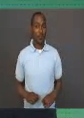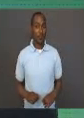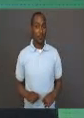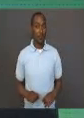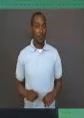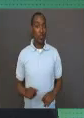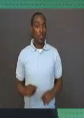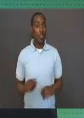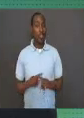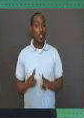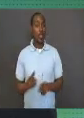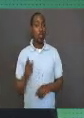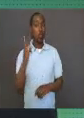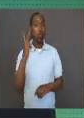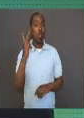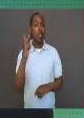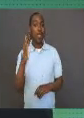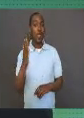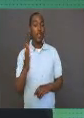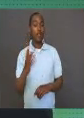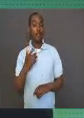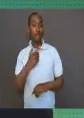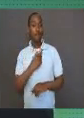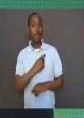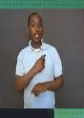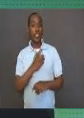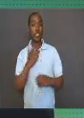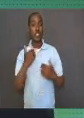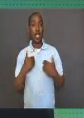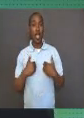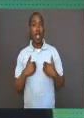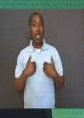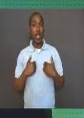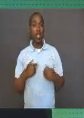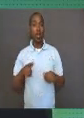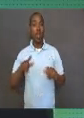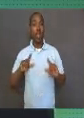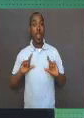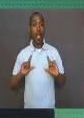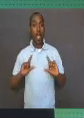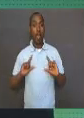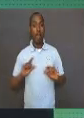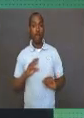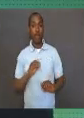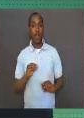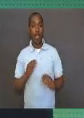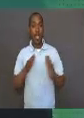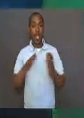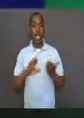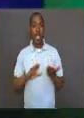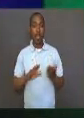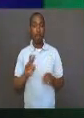There are two types of vaccines called live and dead